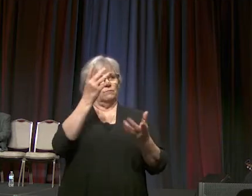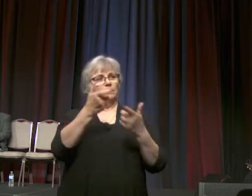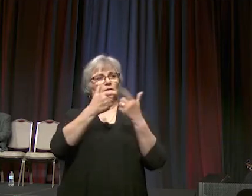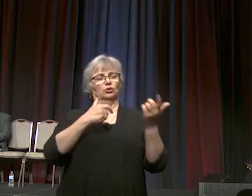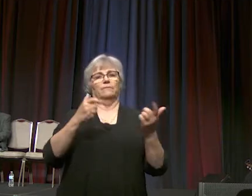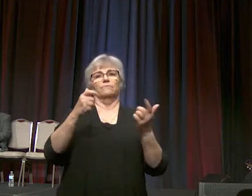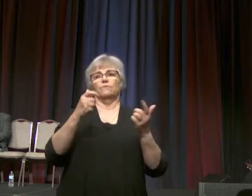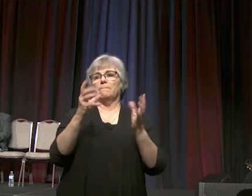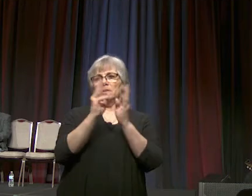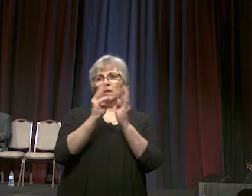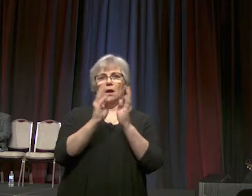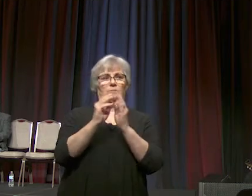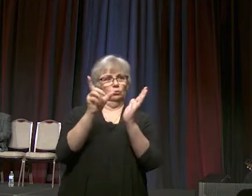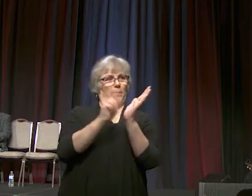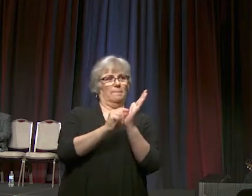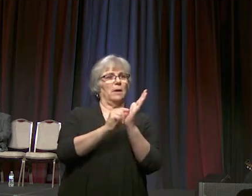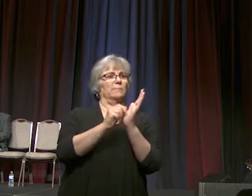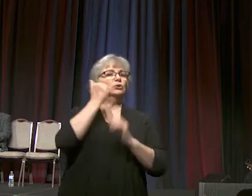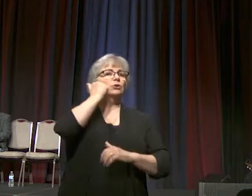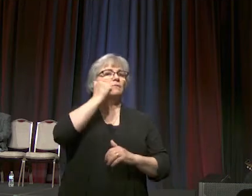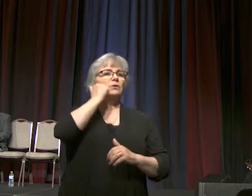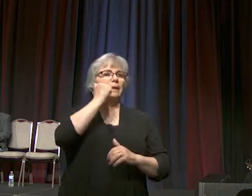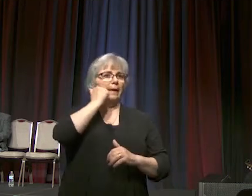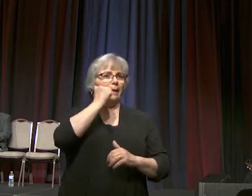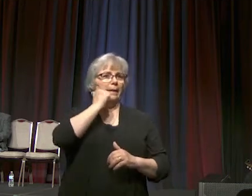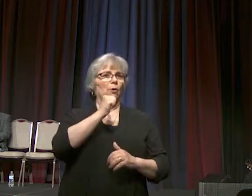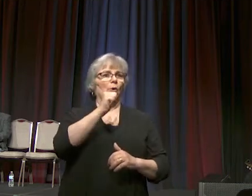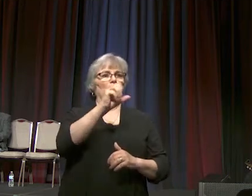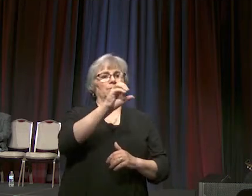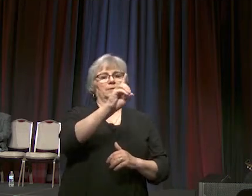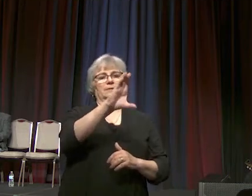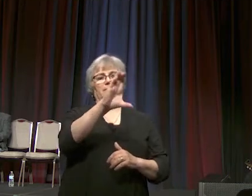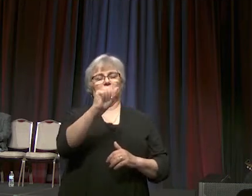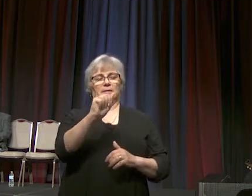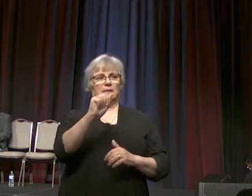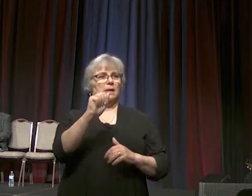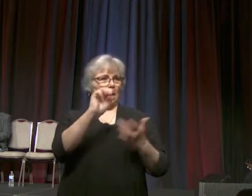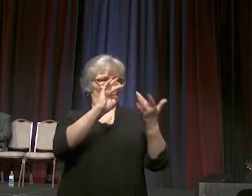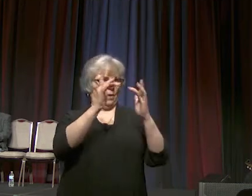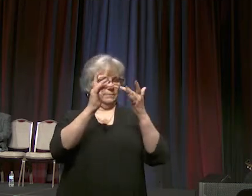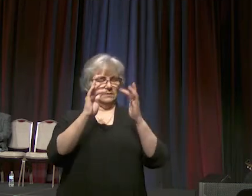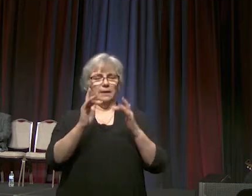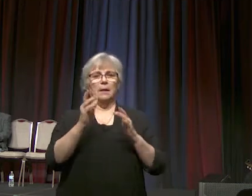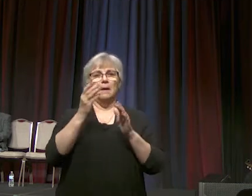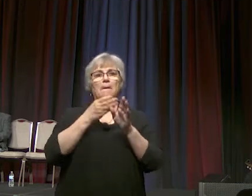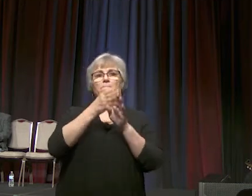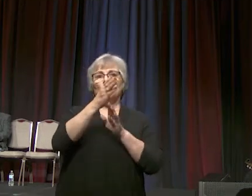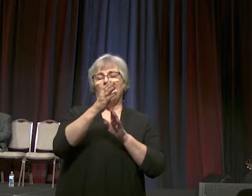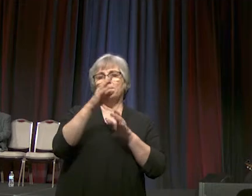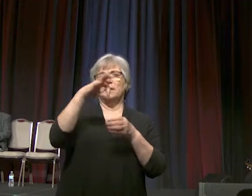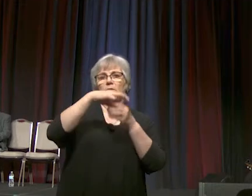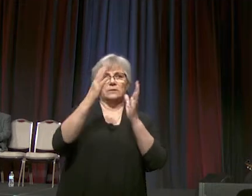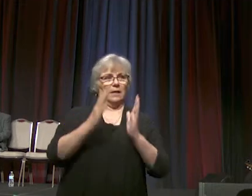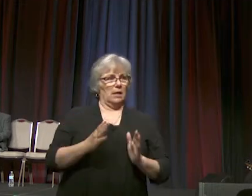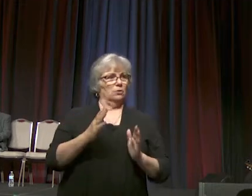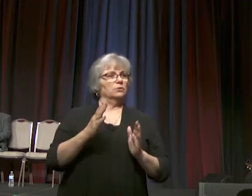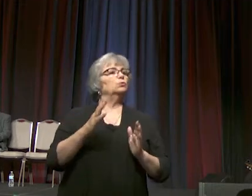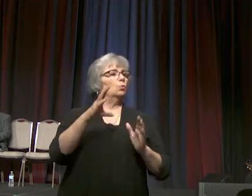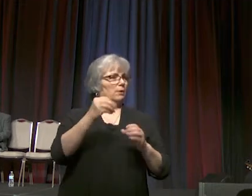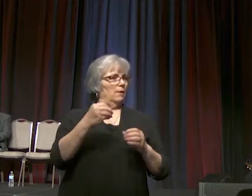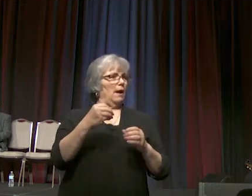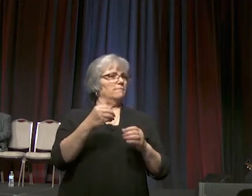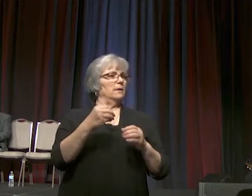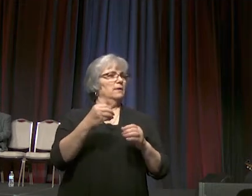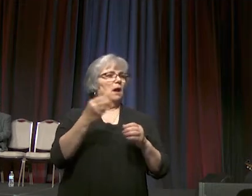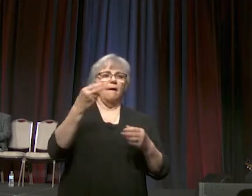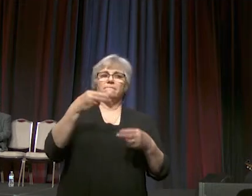be published each day on the DCA website. Primary delegates will receive selected DCA content of